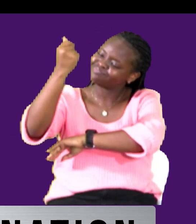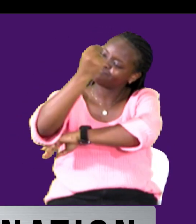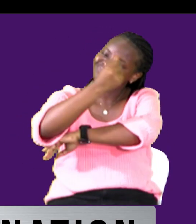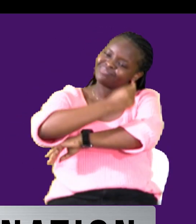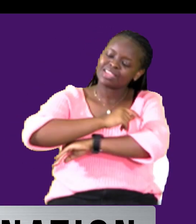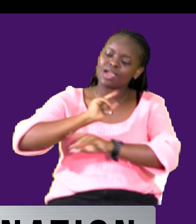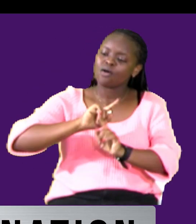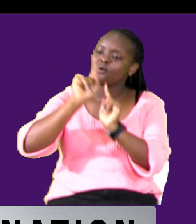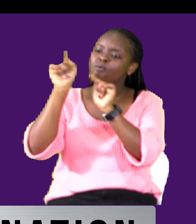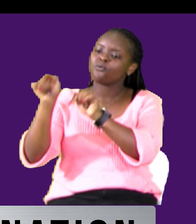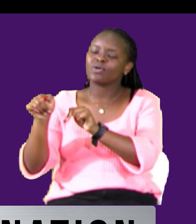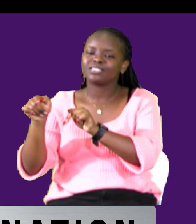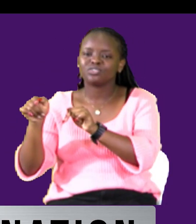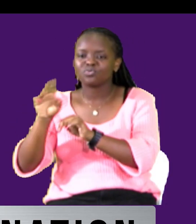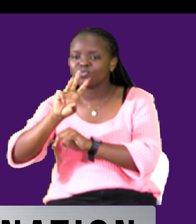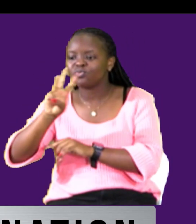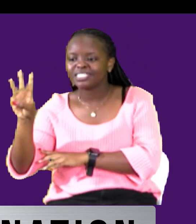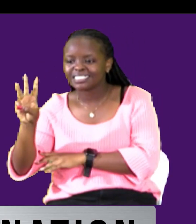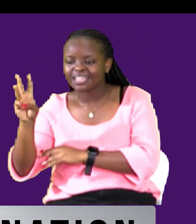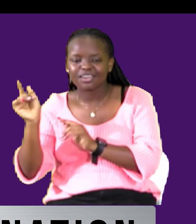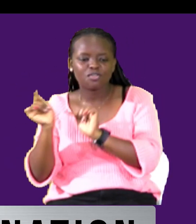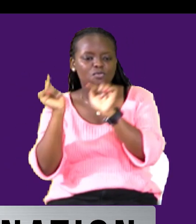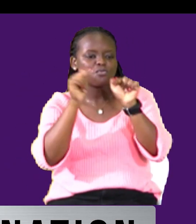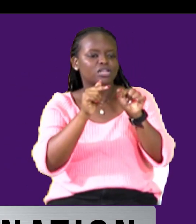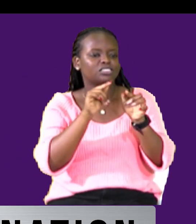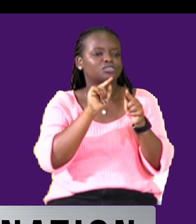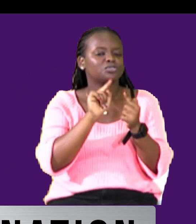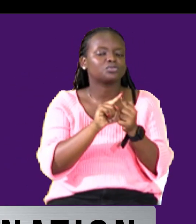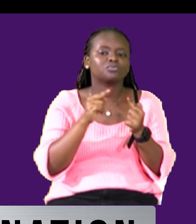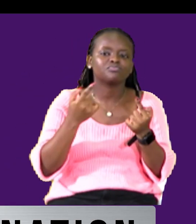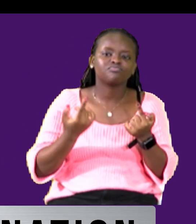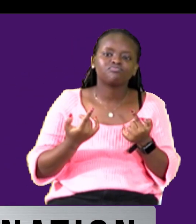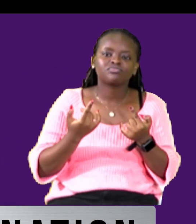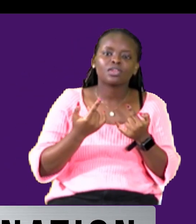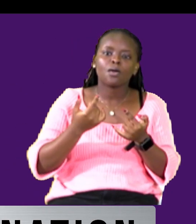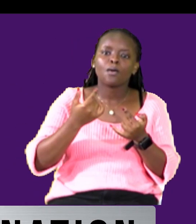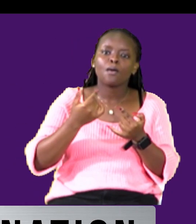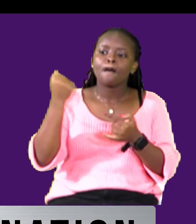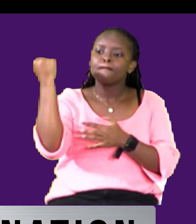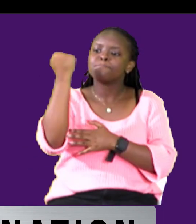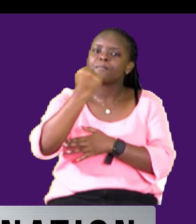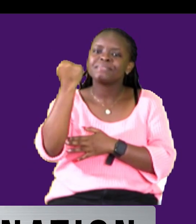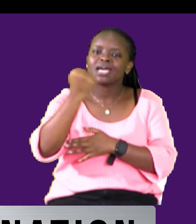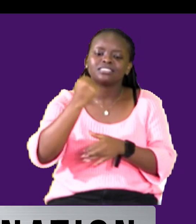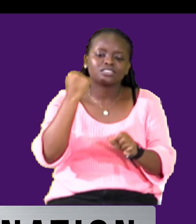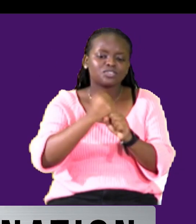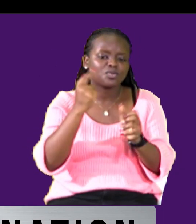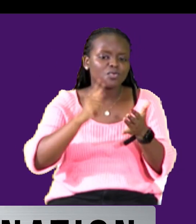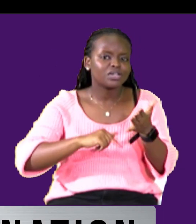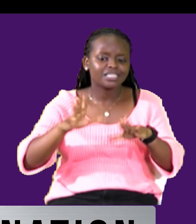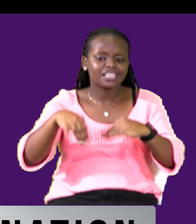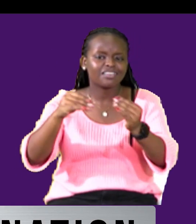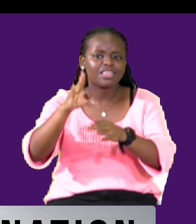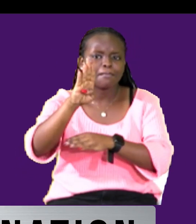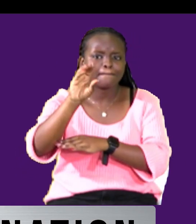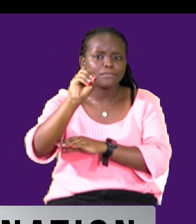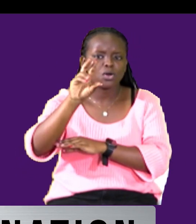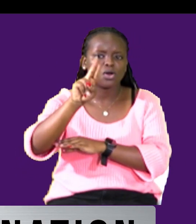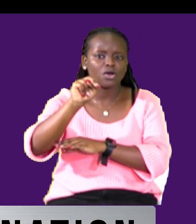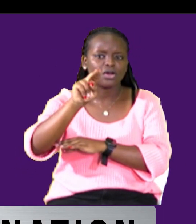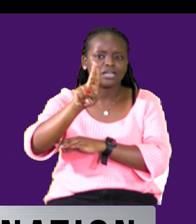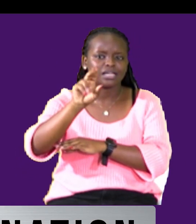Nyanza, a lot of promises. He went to Mumias. What did you do? Give them a bonus. A bonus